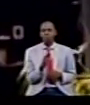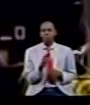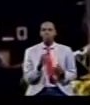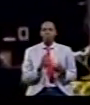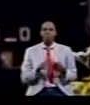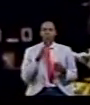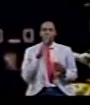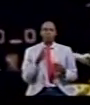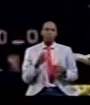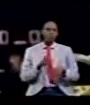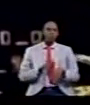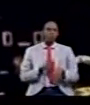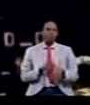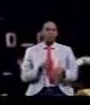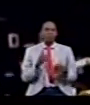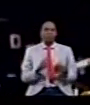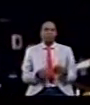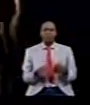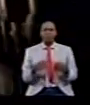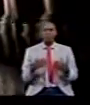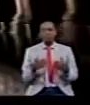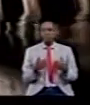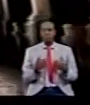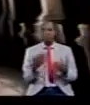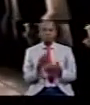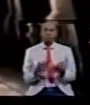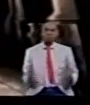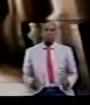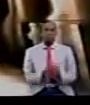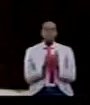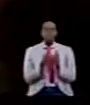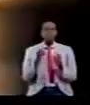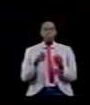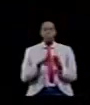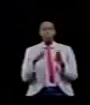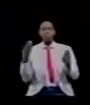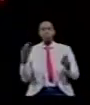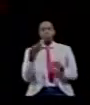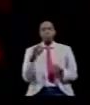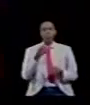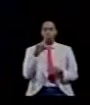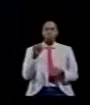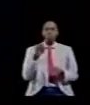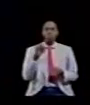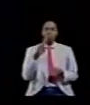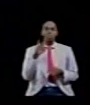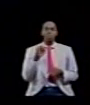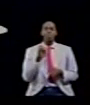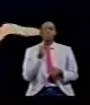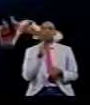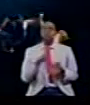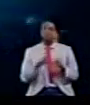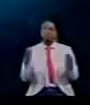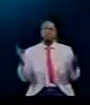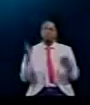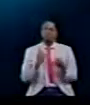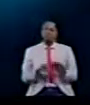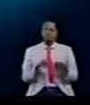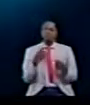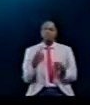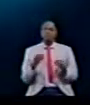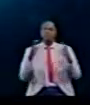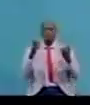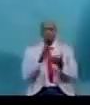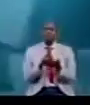35 all through to the 8. That's to verse 41. He said, and the same day, when the evening